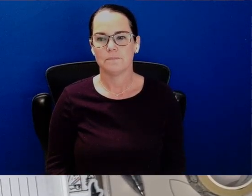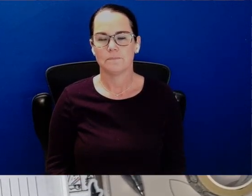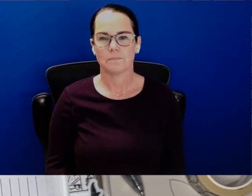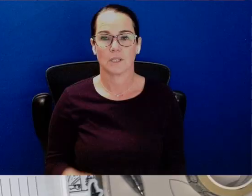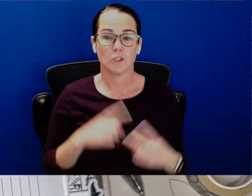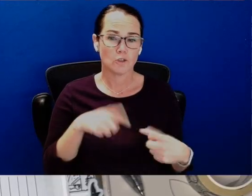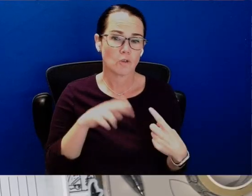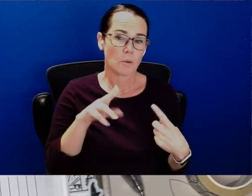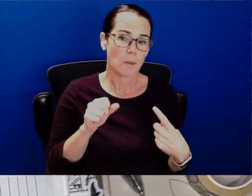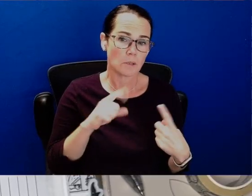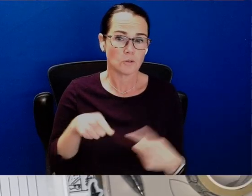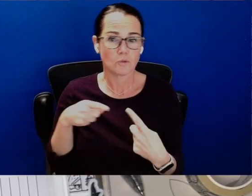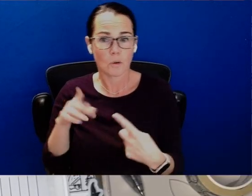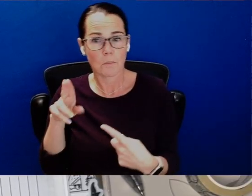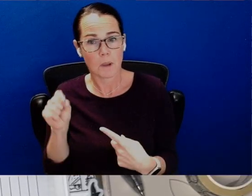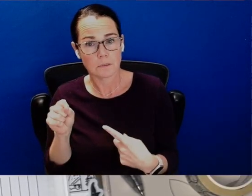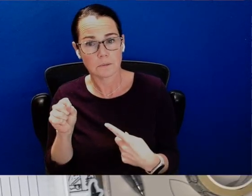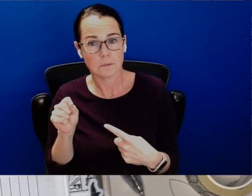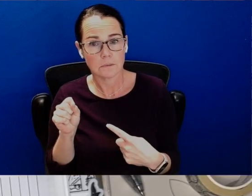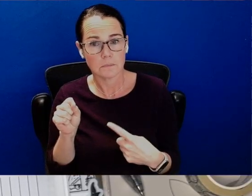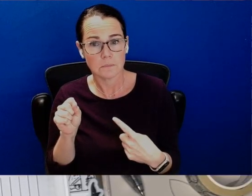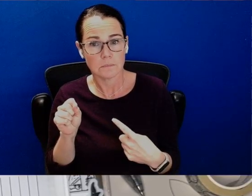Struggle bus, struggle bus.